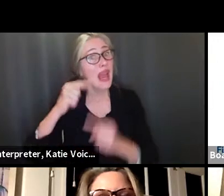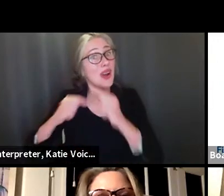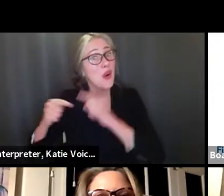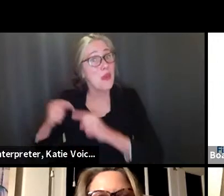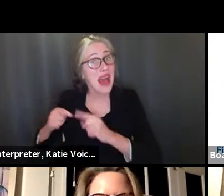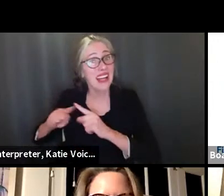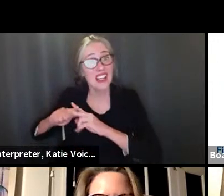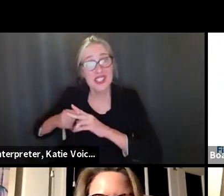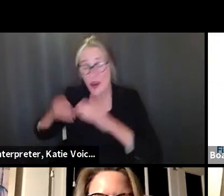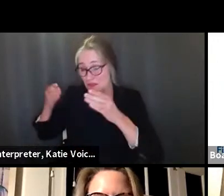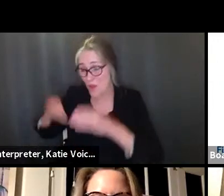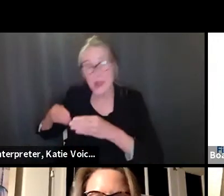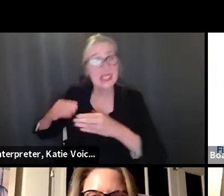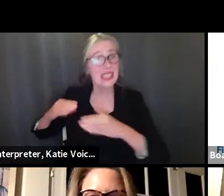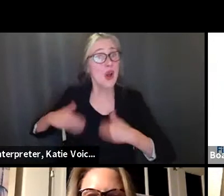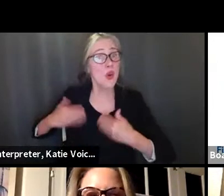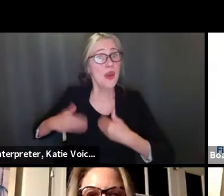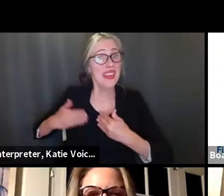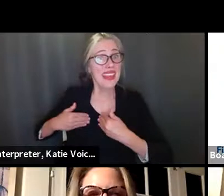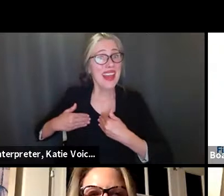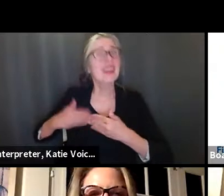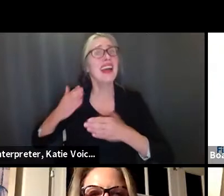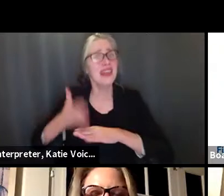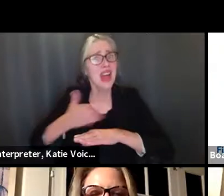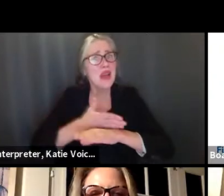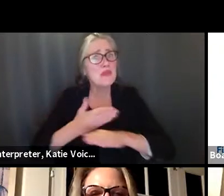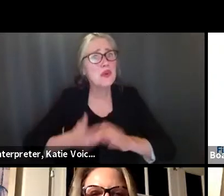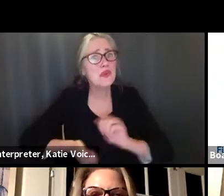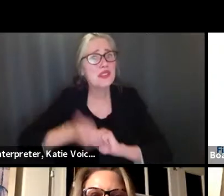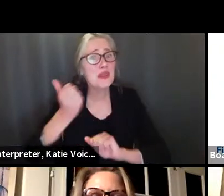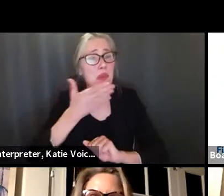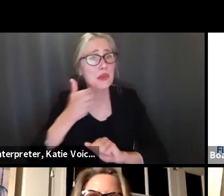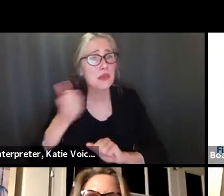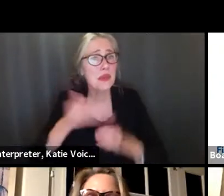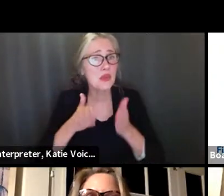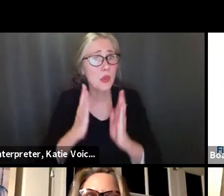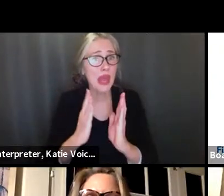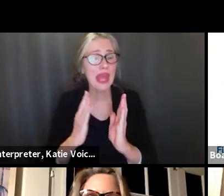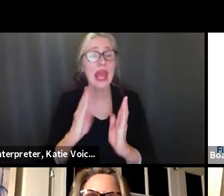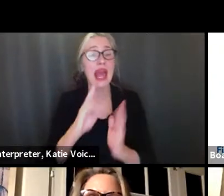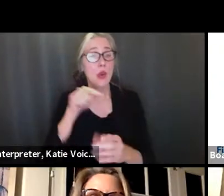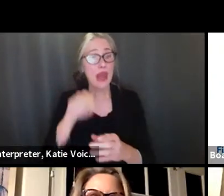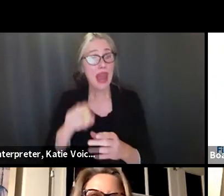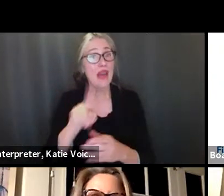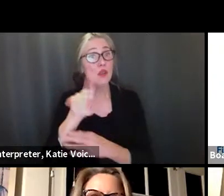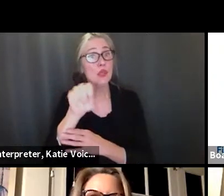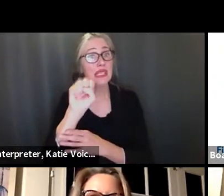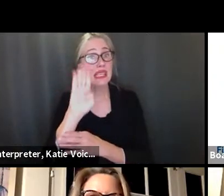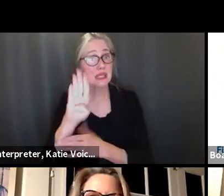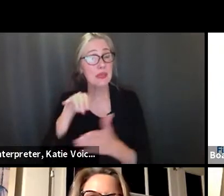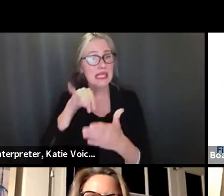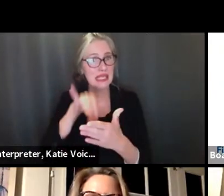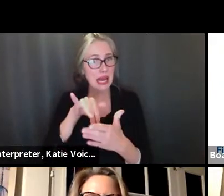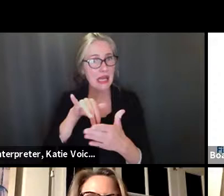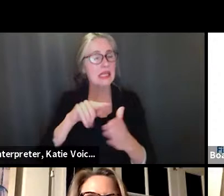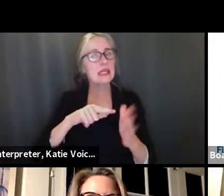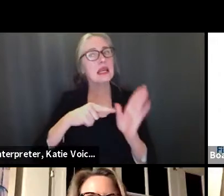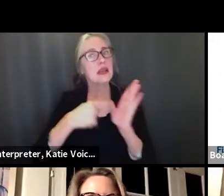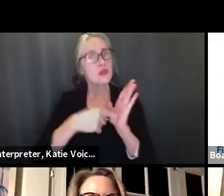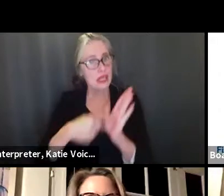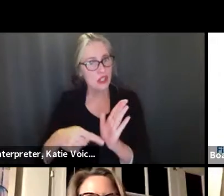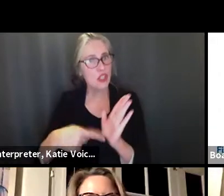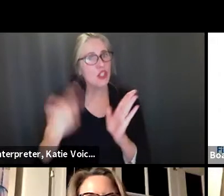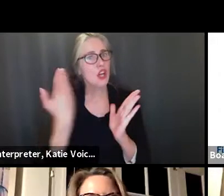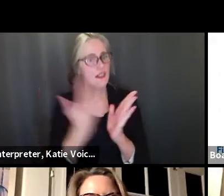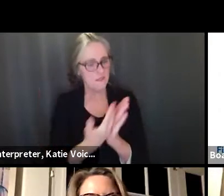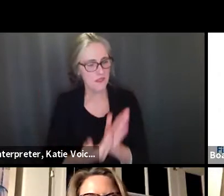Through our longitudinal work with UCSB and several districts, including this one, we have reliable and valid data